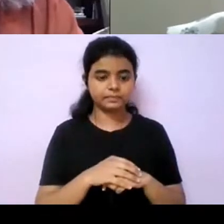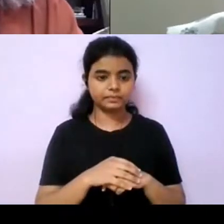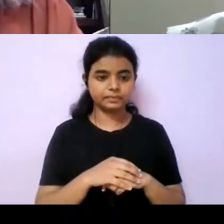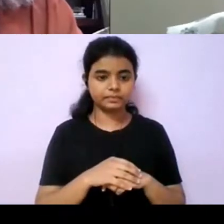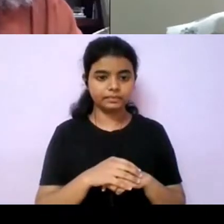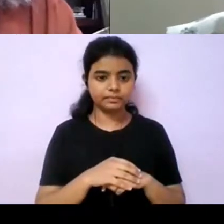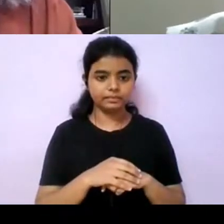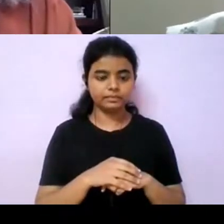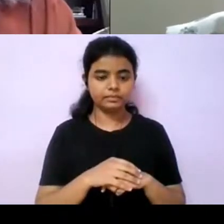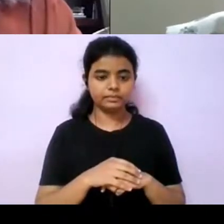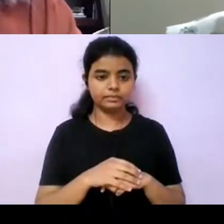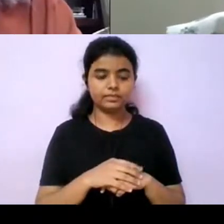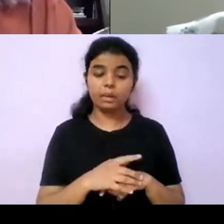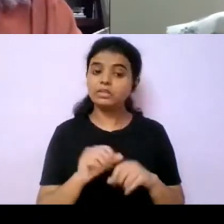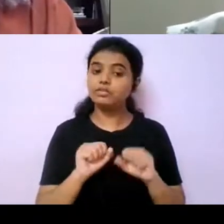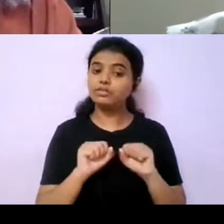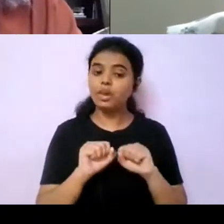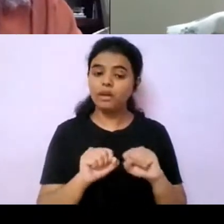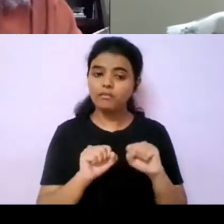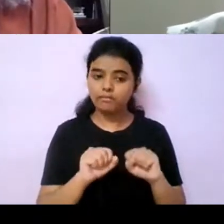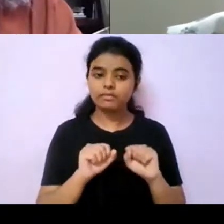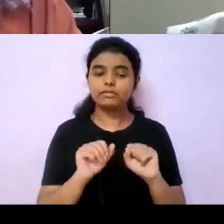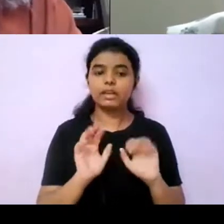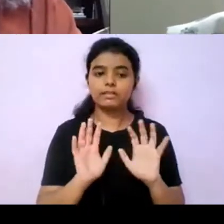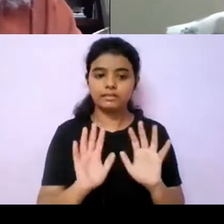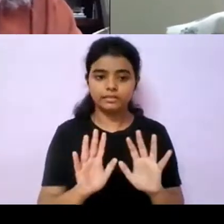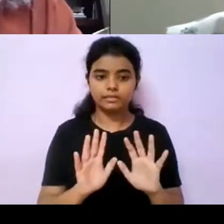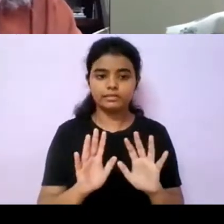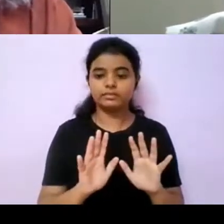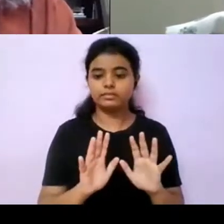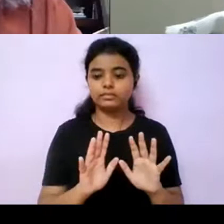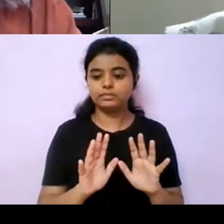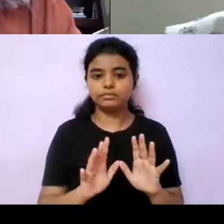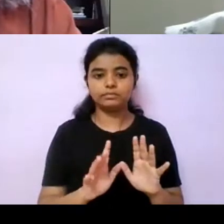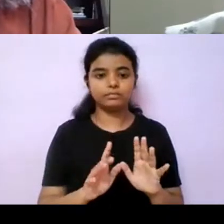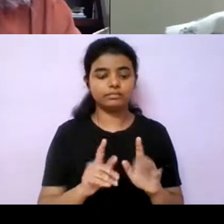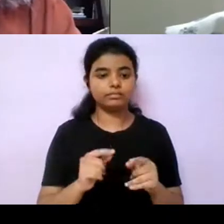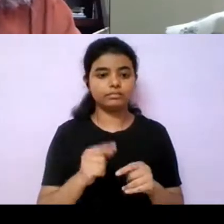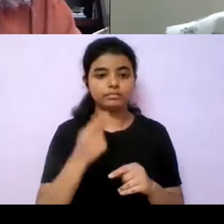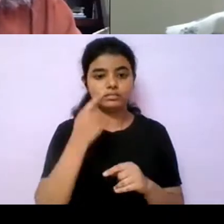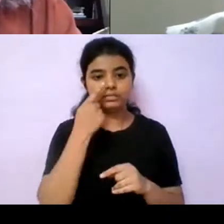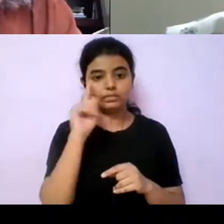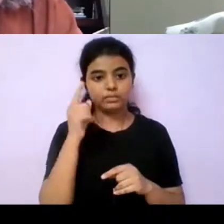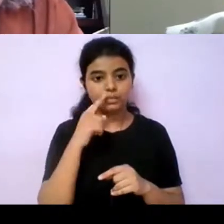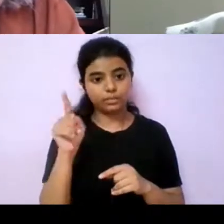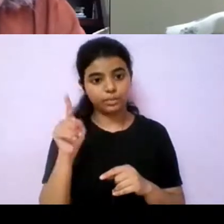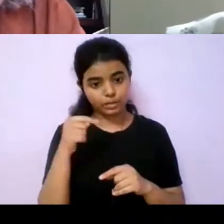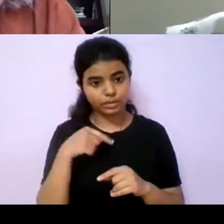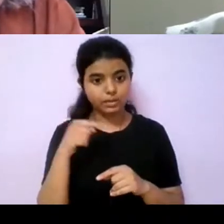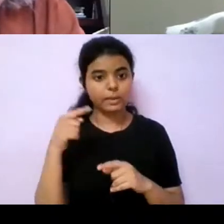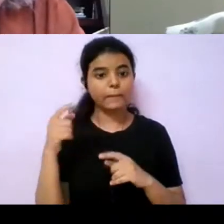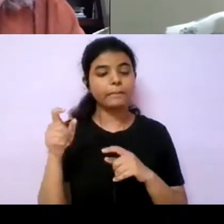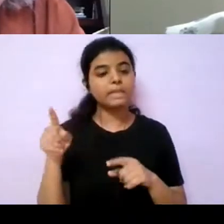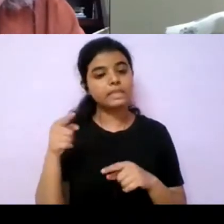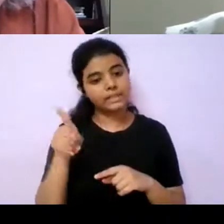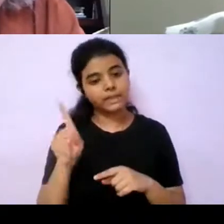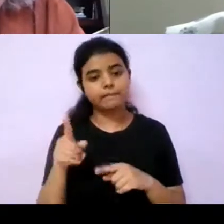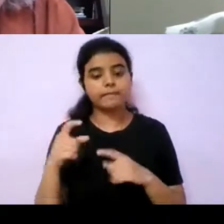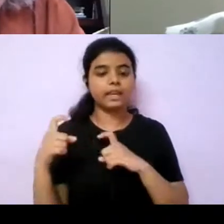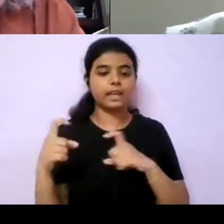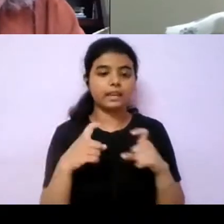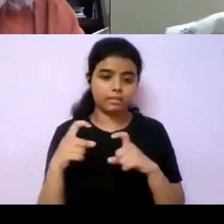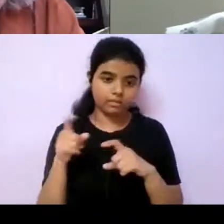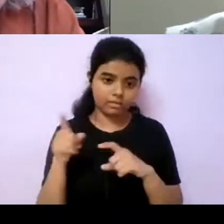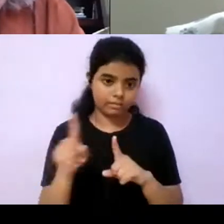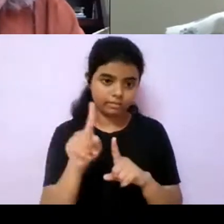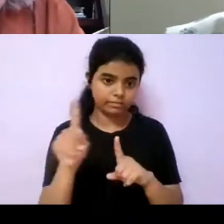And it's very difficult for people who are parents or caregivers of